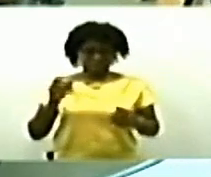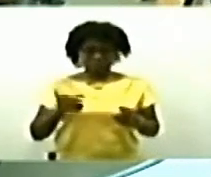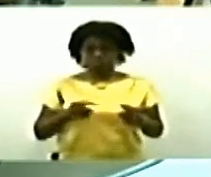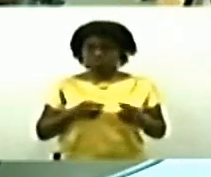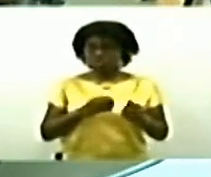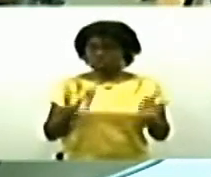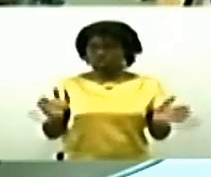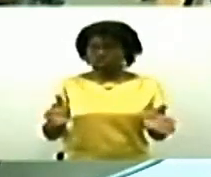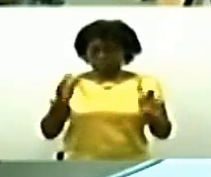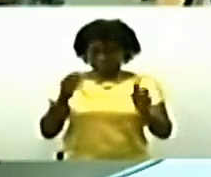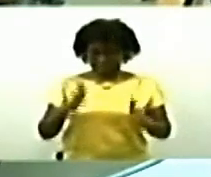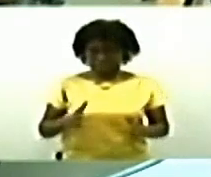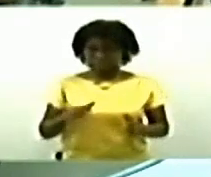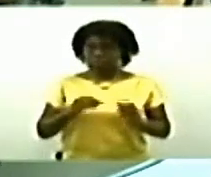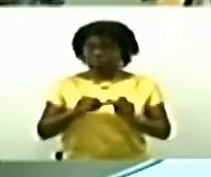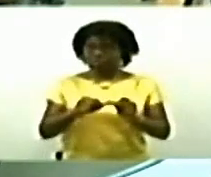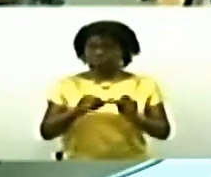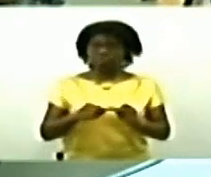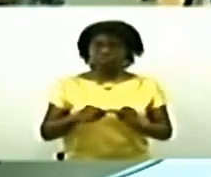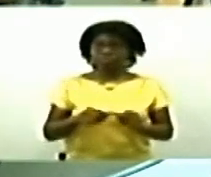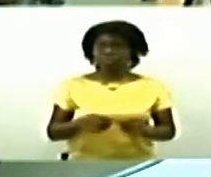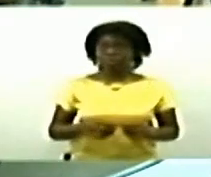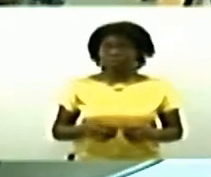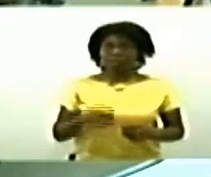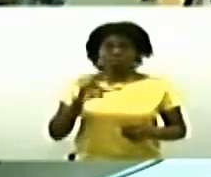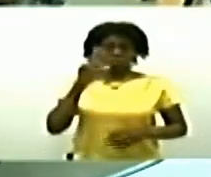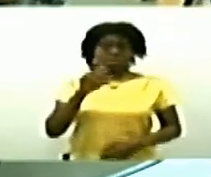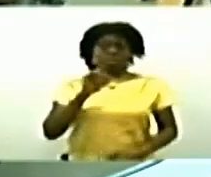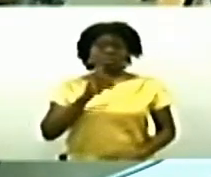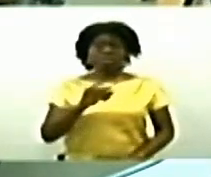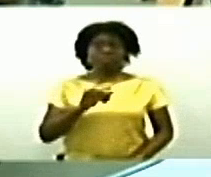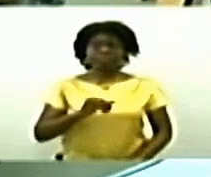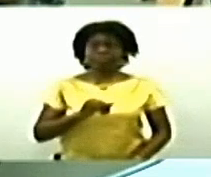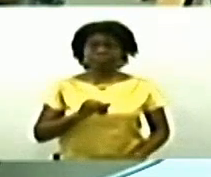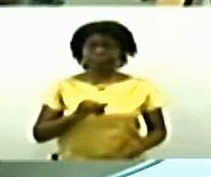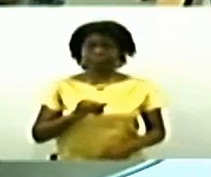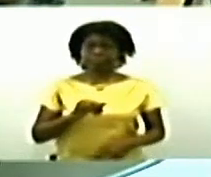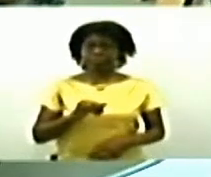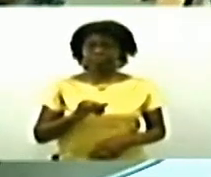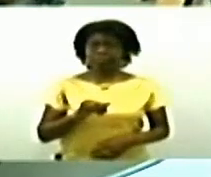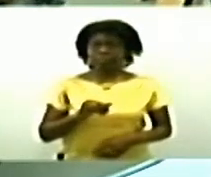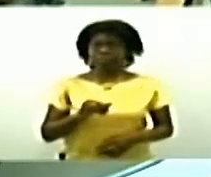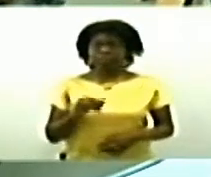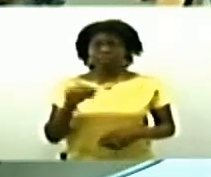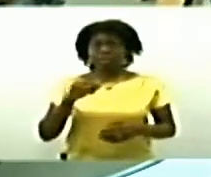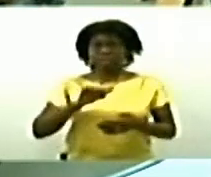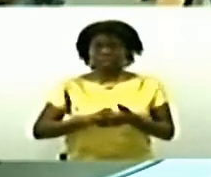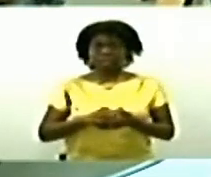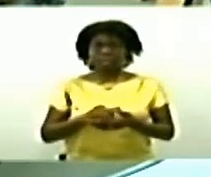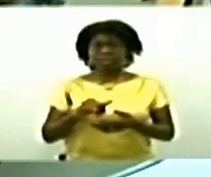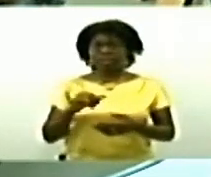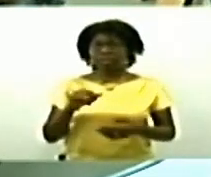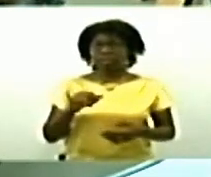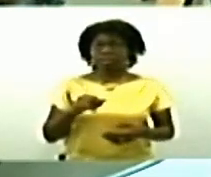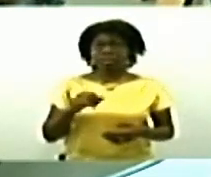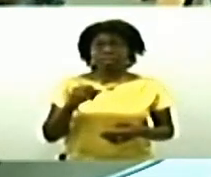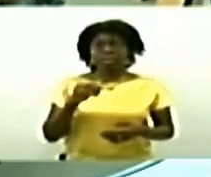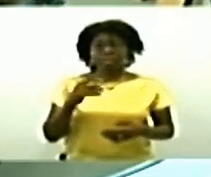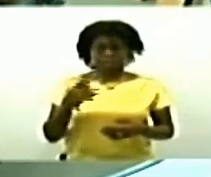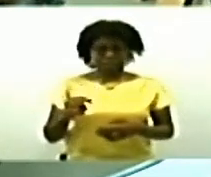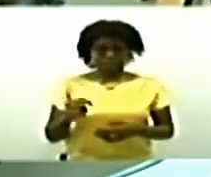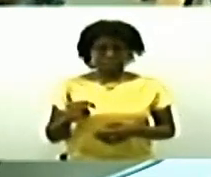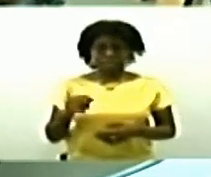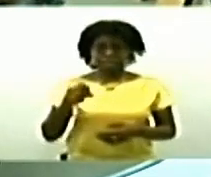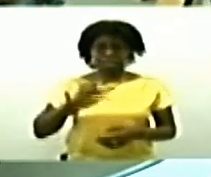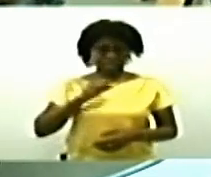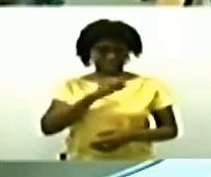bill. Honorable members, the question is that the Senate resumes and that the chairman reports